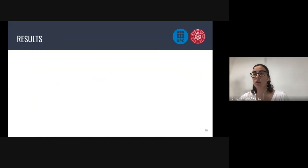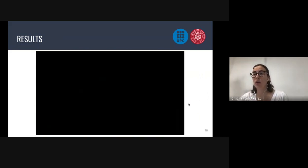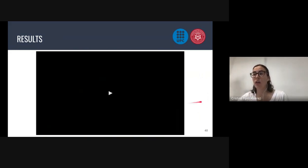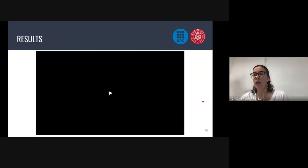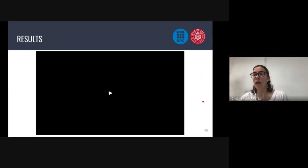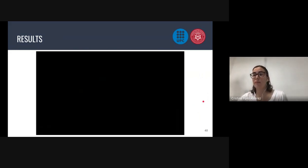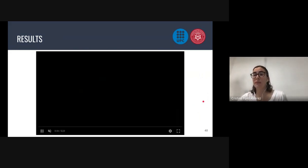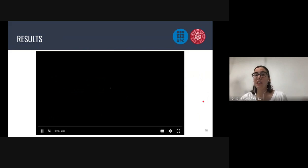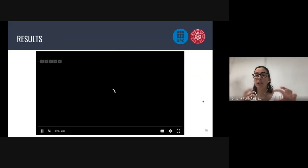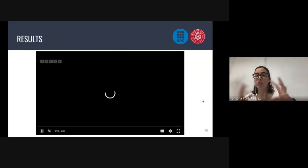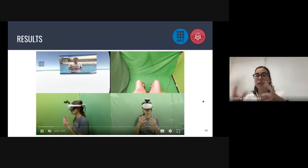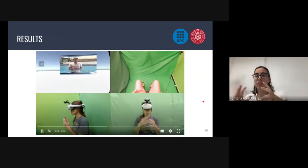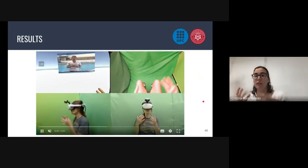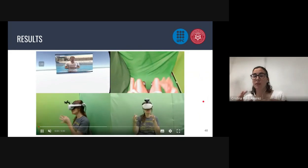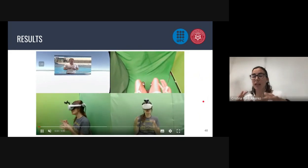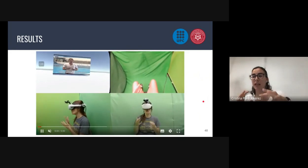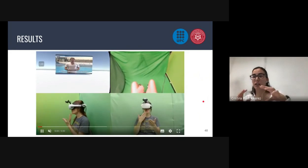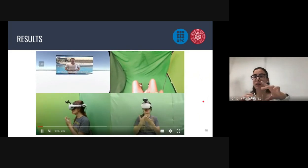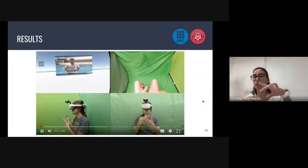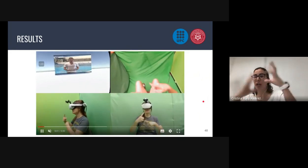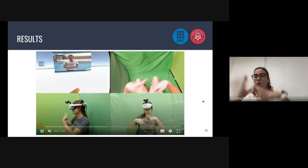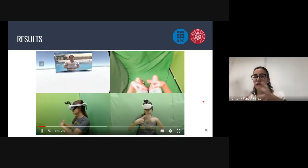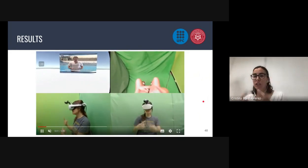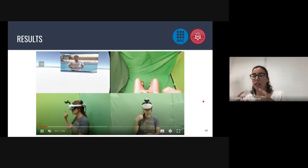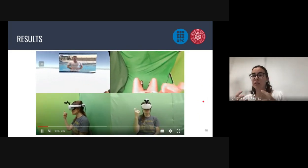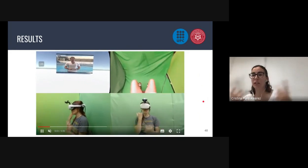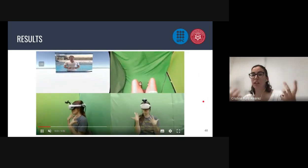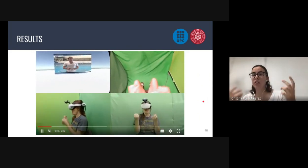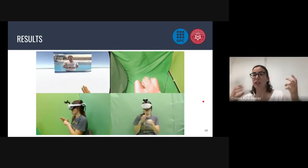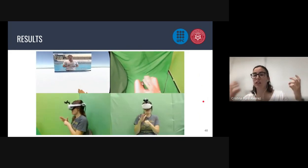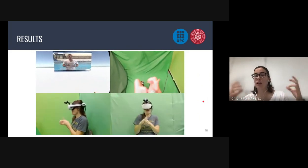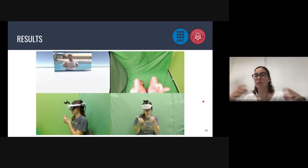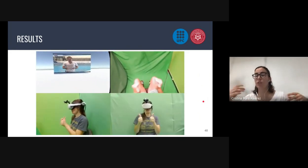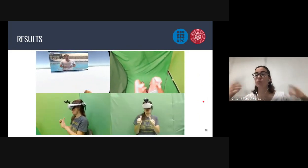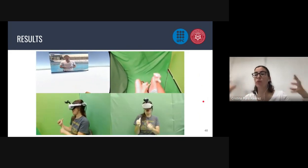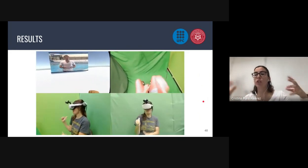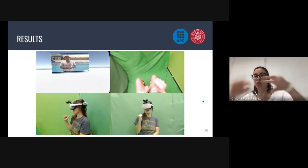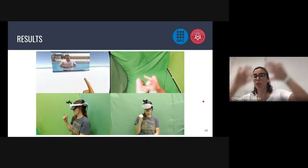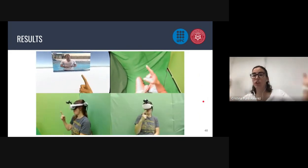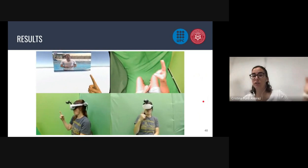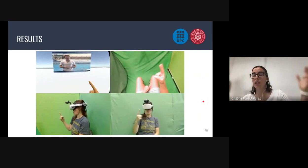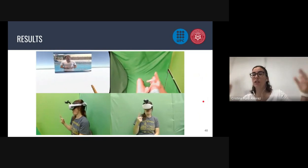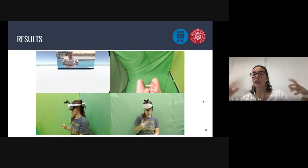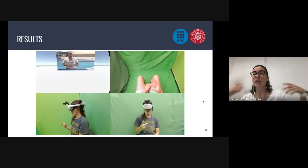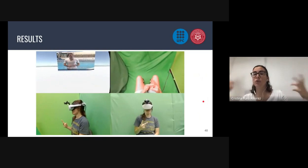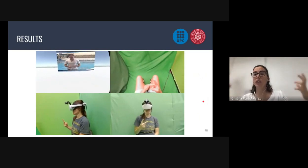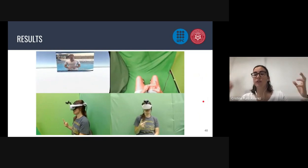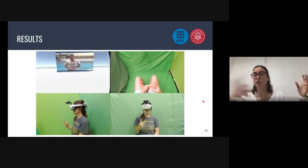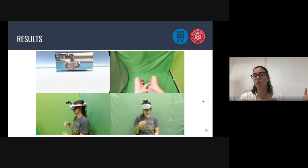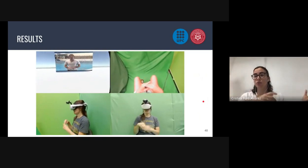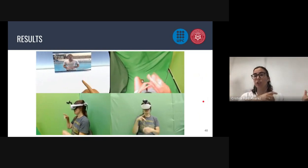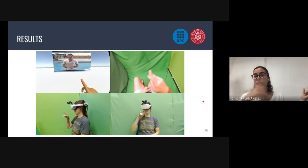Oculus. These videos may seem like we are losing the hands, but the thing is that as we are working on a 3D space, it's